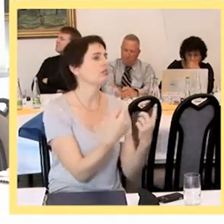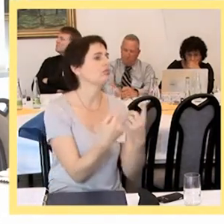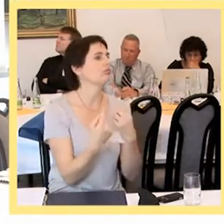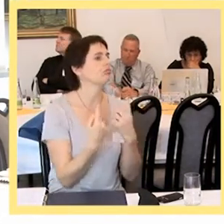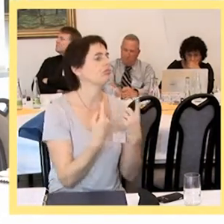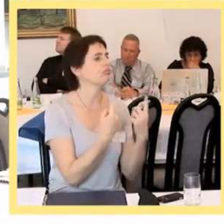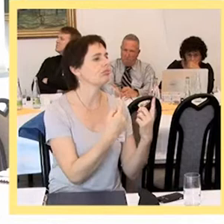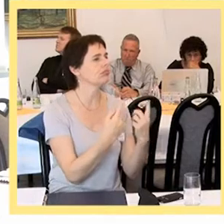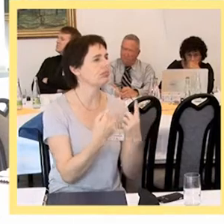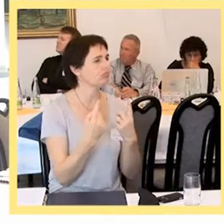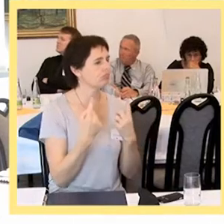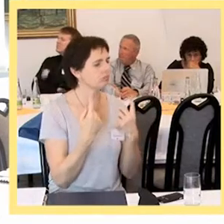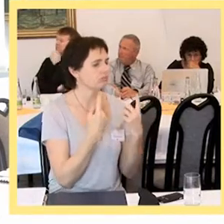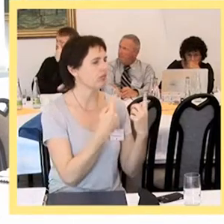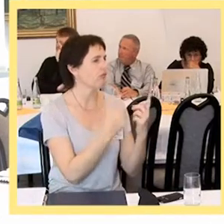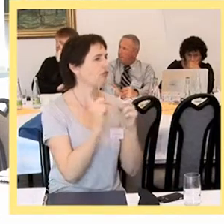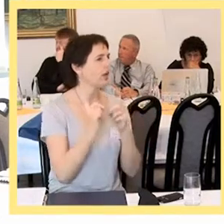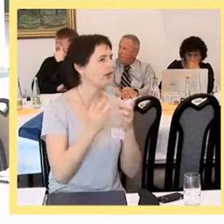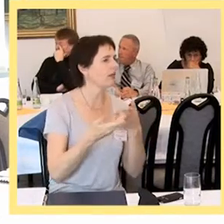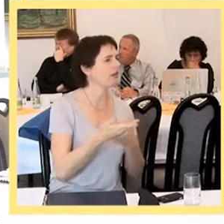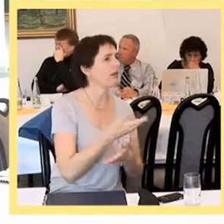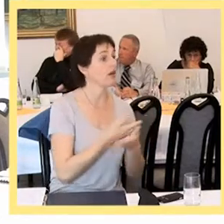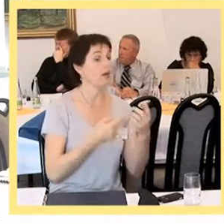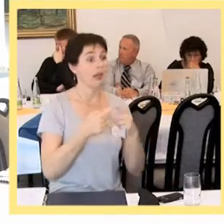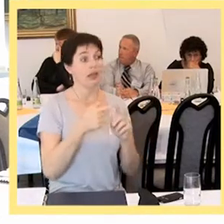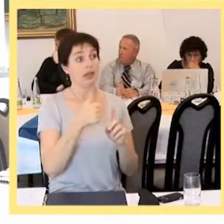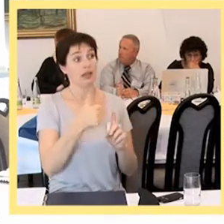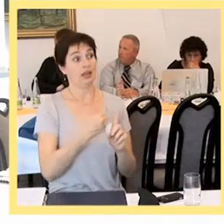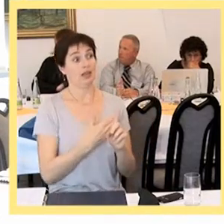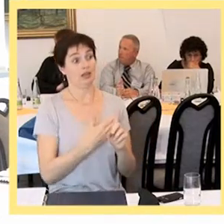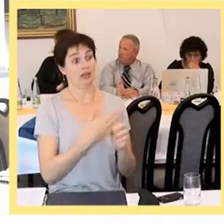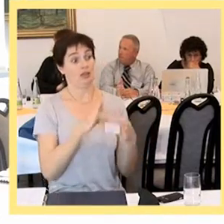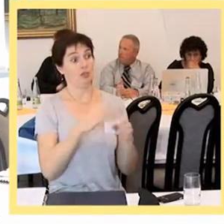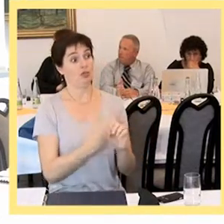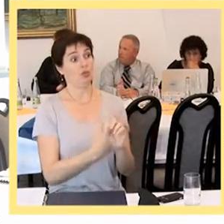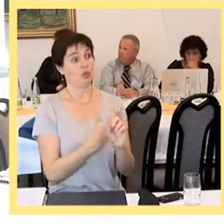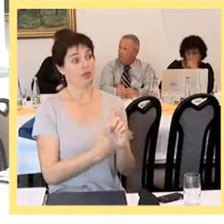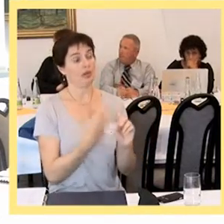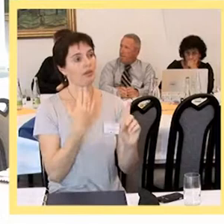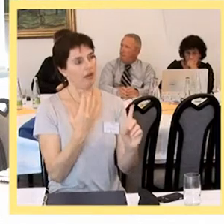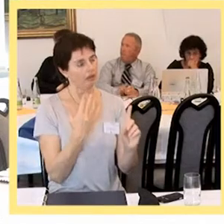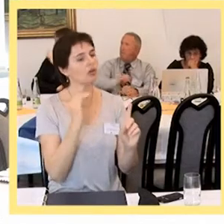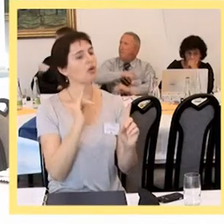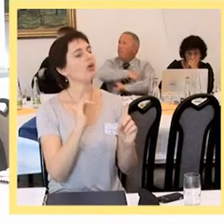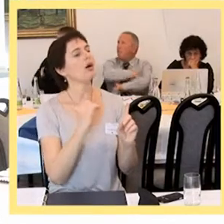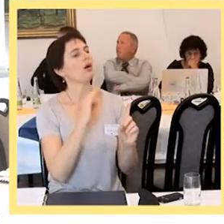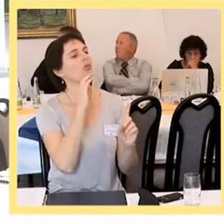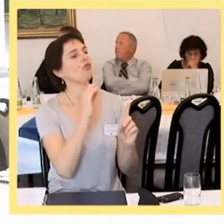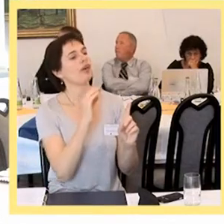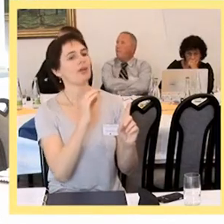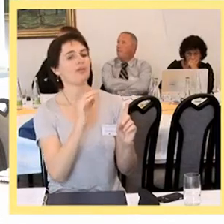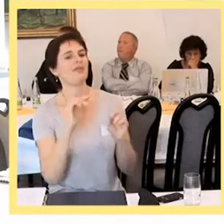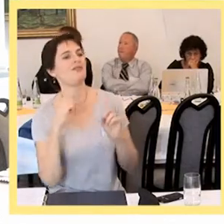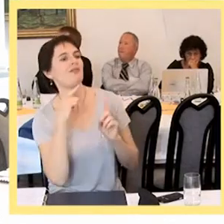this exercise, what was most important and beneficial to us was the feedback from discussion groups. So we sat all the casualties down at the